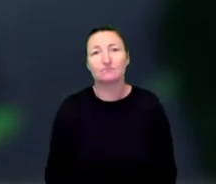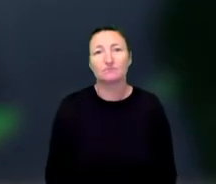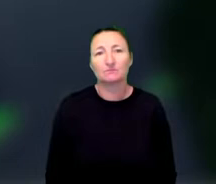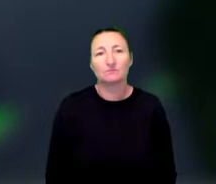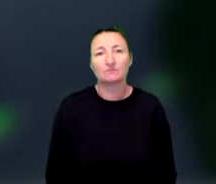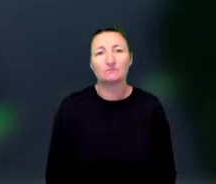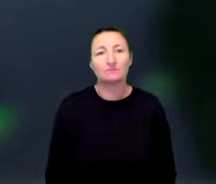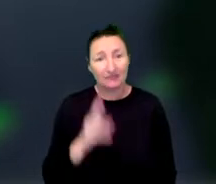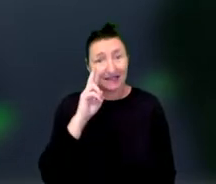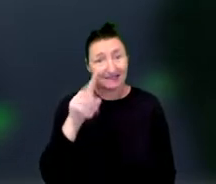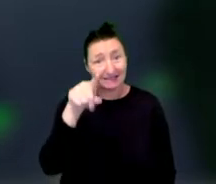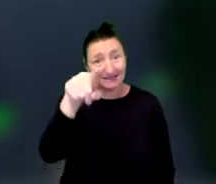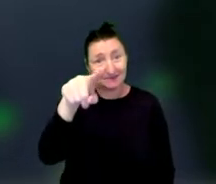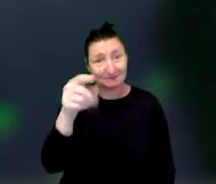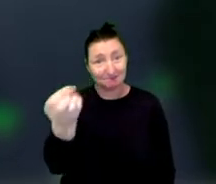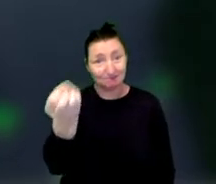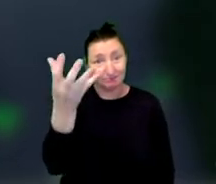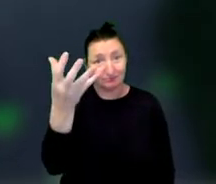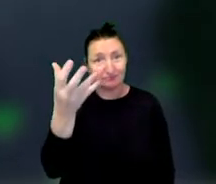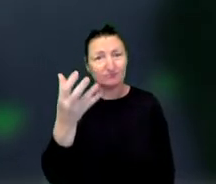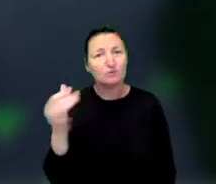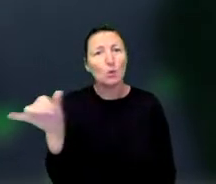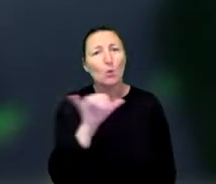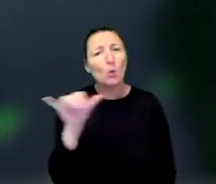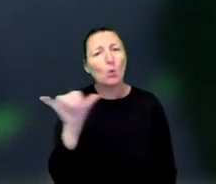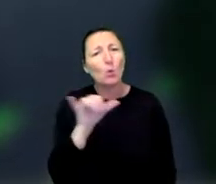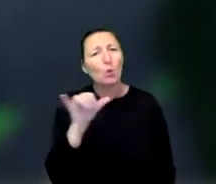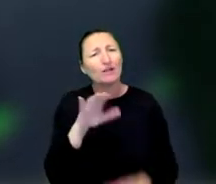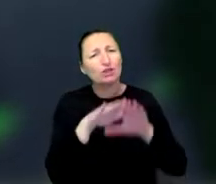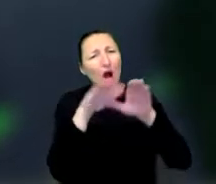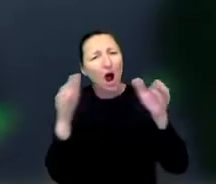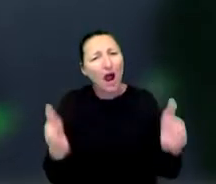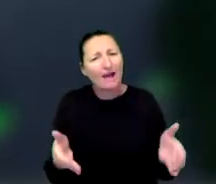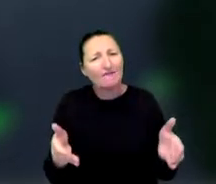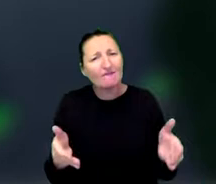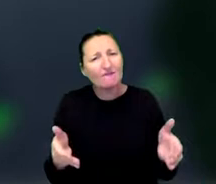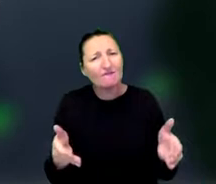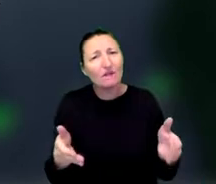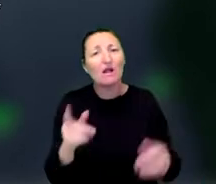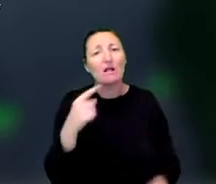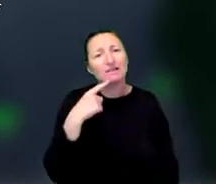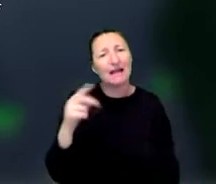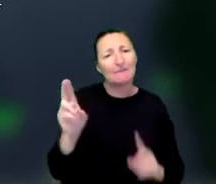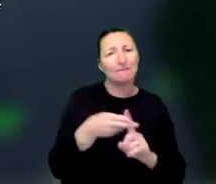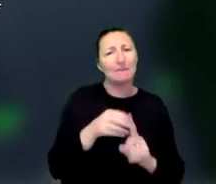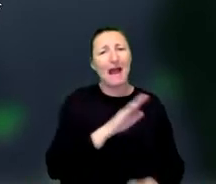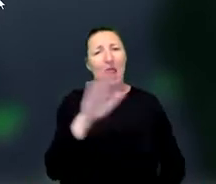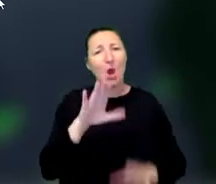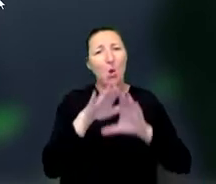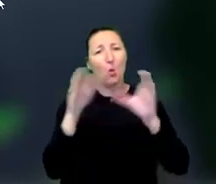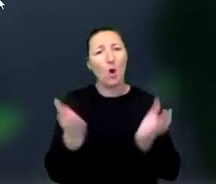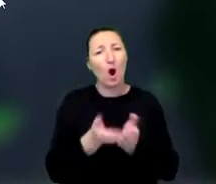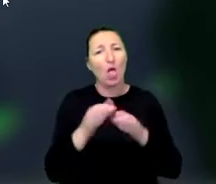Here we go. So which hive are we entering now? It seems to be called Hello World. Hello World.